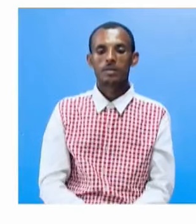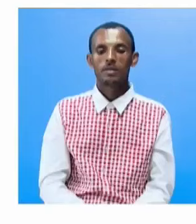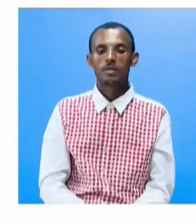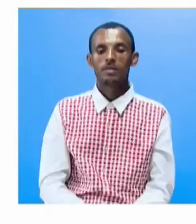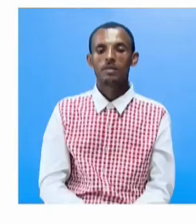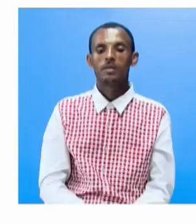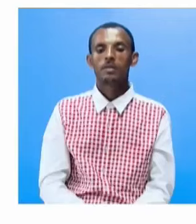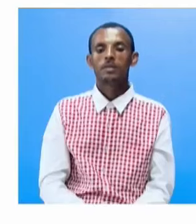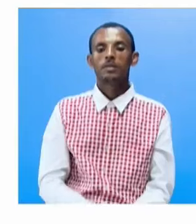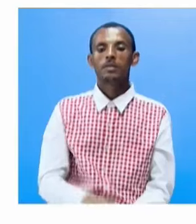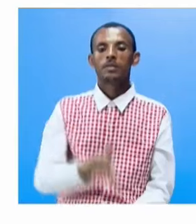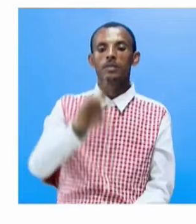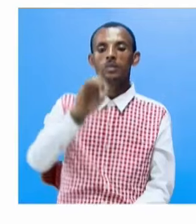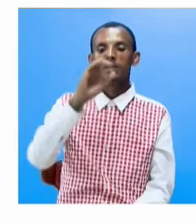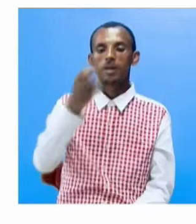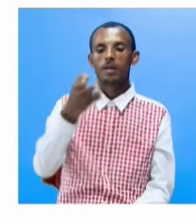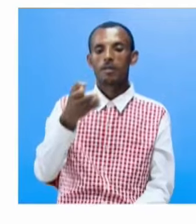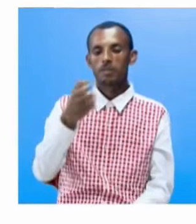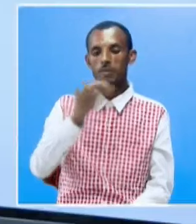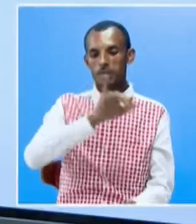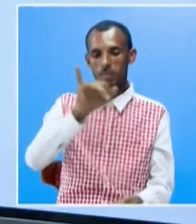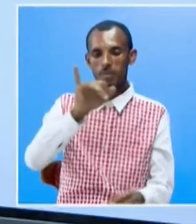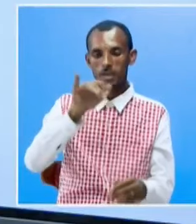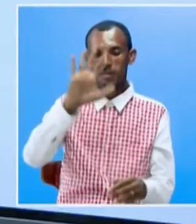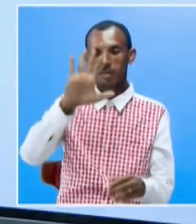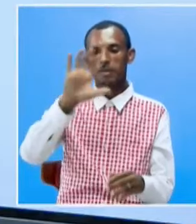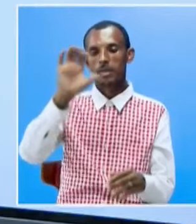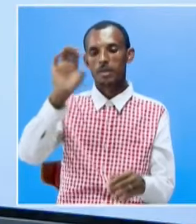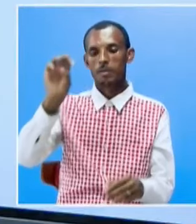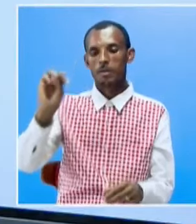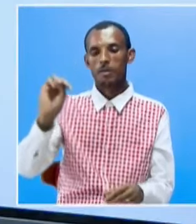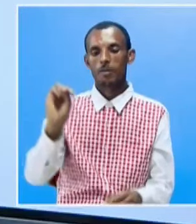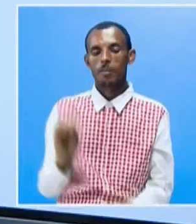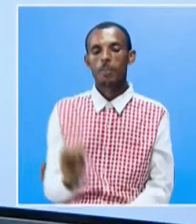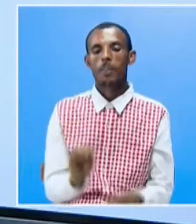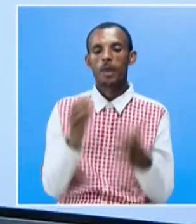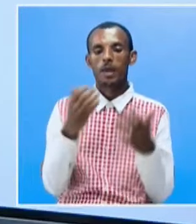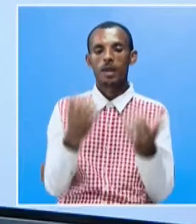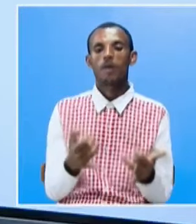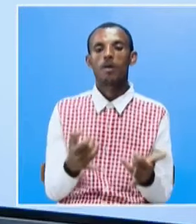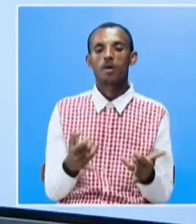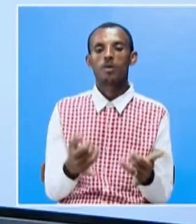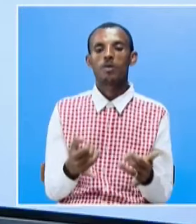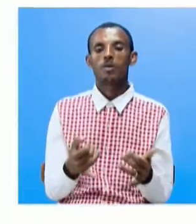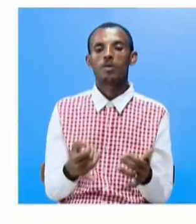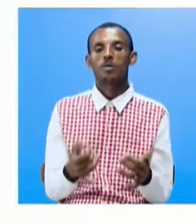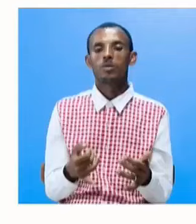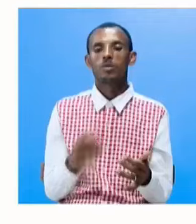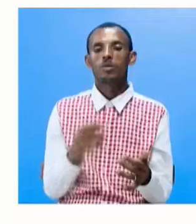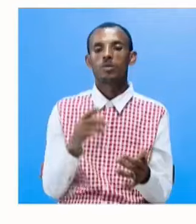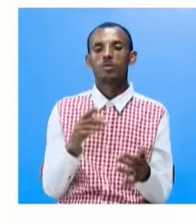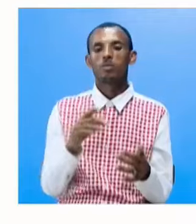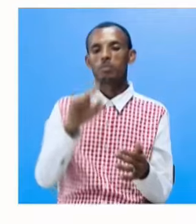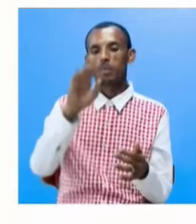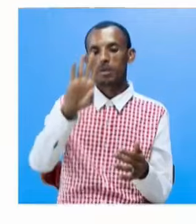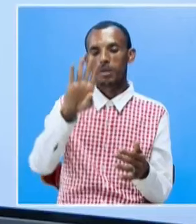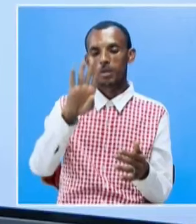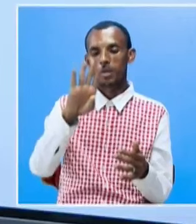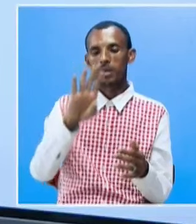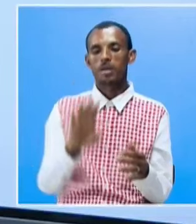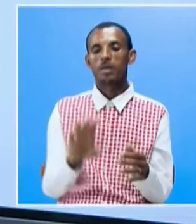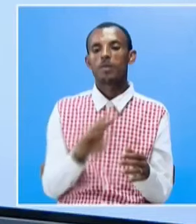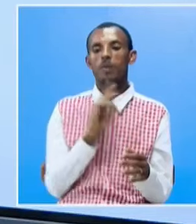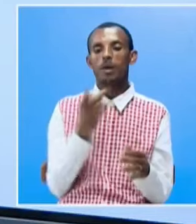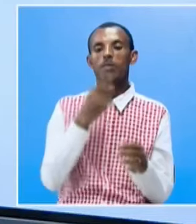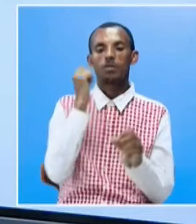So DF is also, it is 5 centimeter. Now, one more question here. We are asked